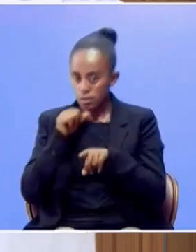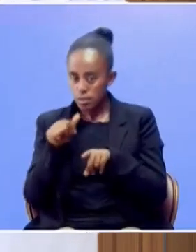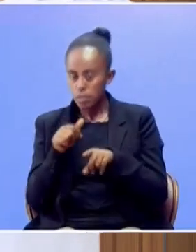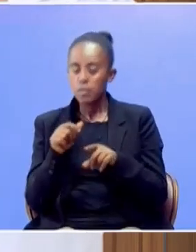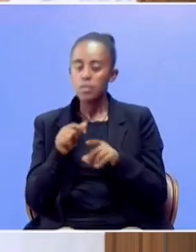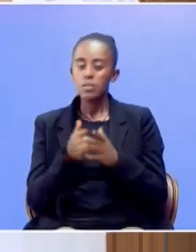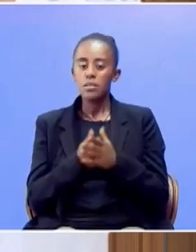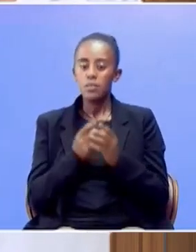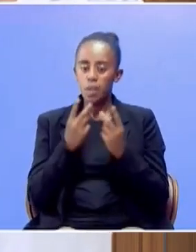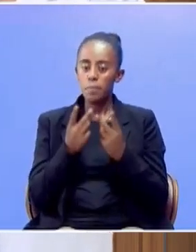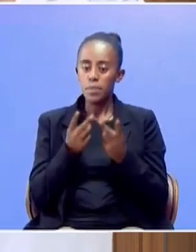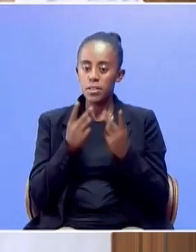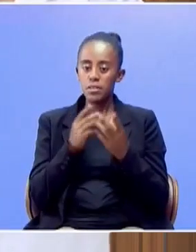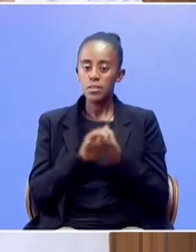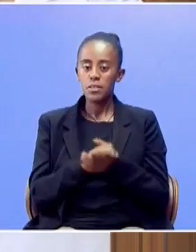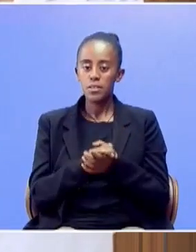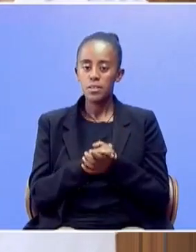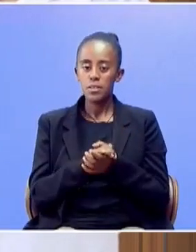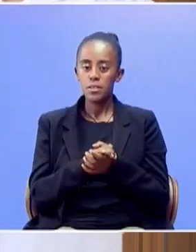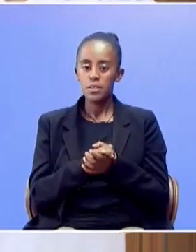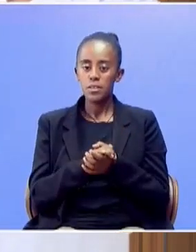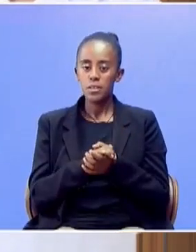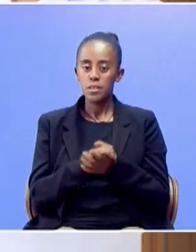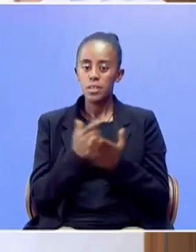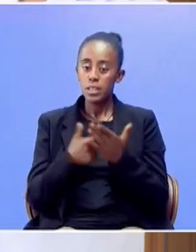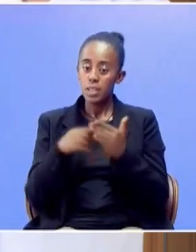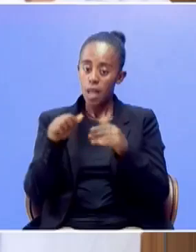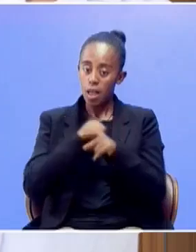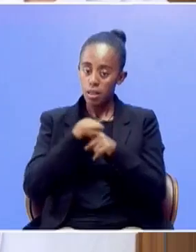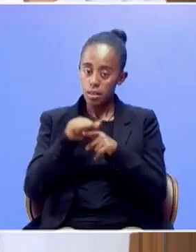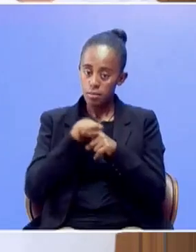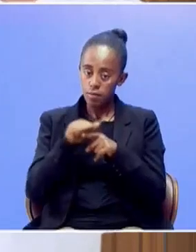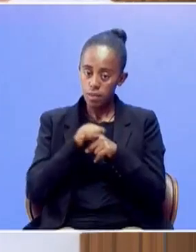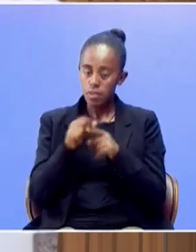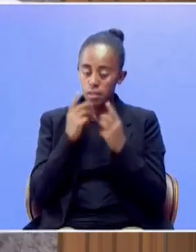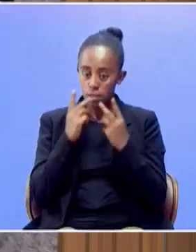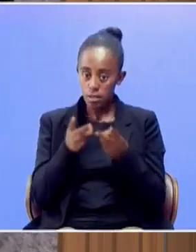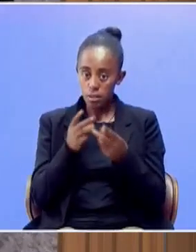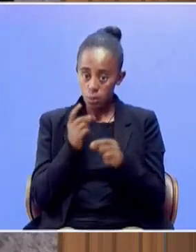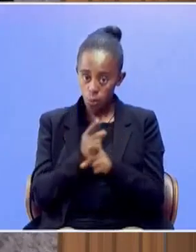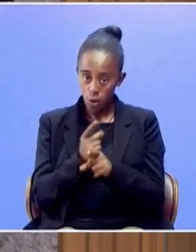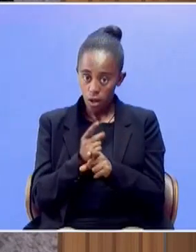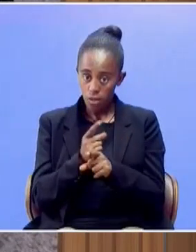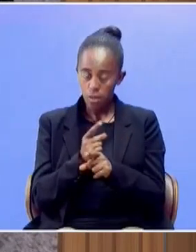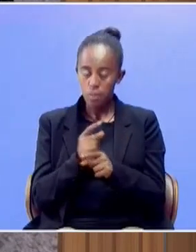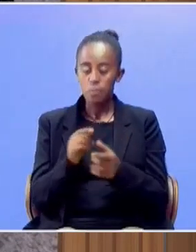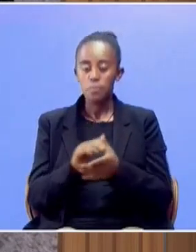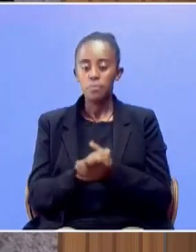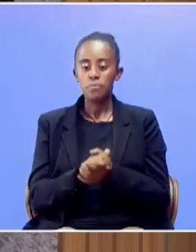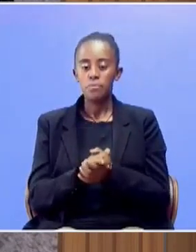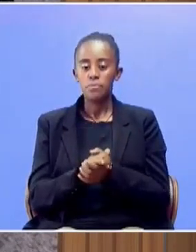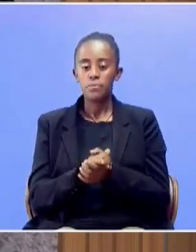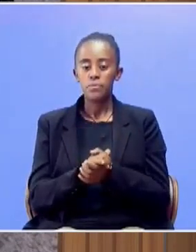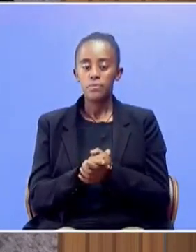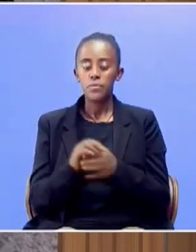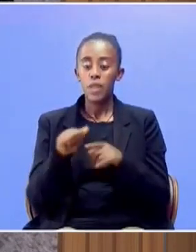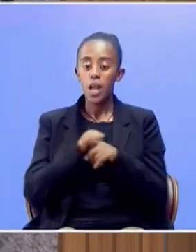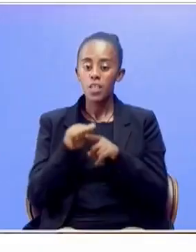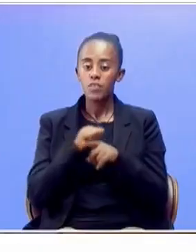you, okay? Let us do these activities with me, all right? Activity